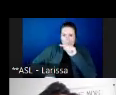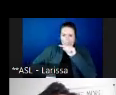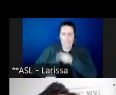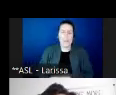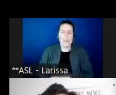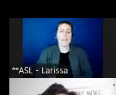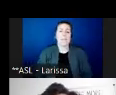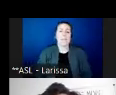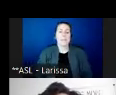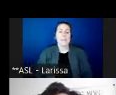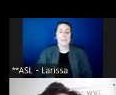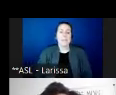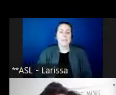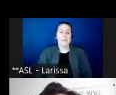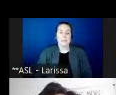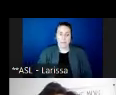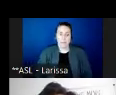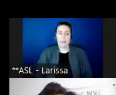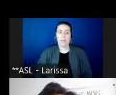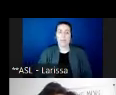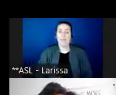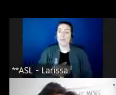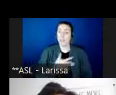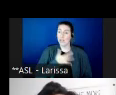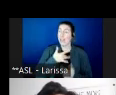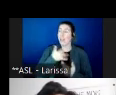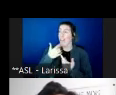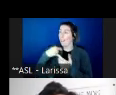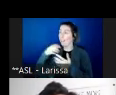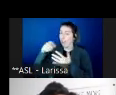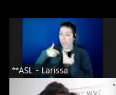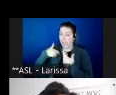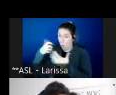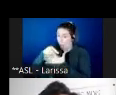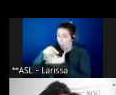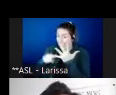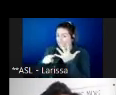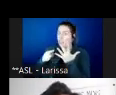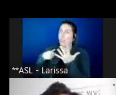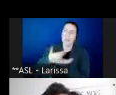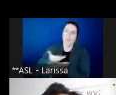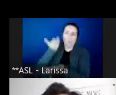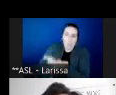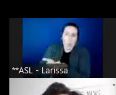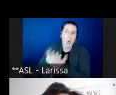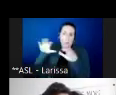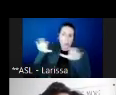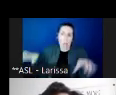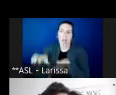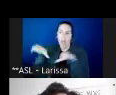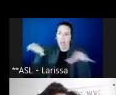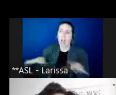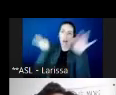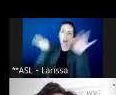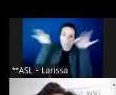and having to prove or justify their care needs. However,